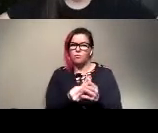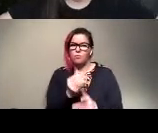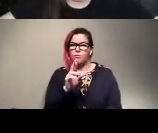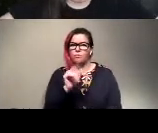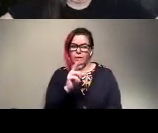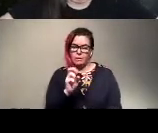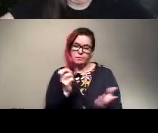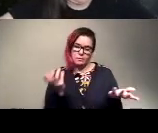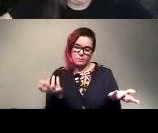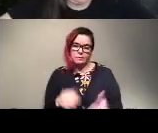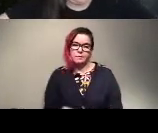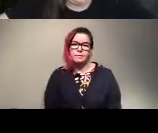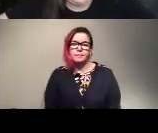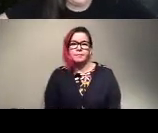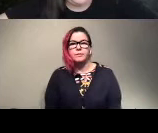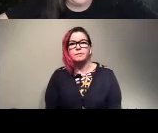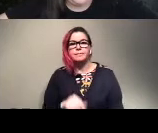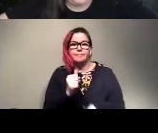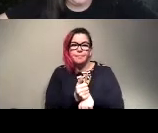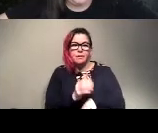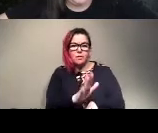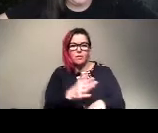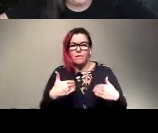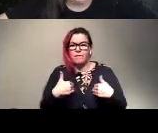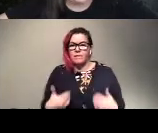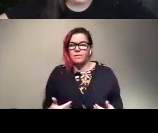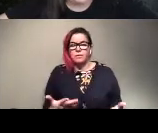by just their physical